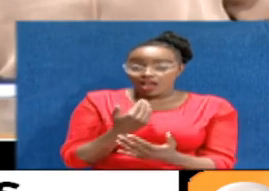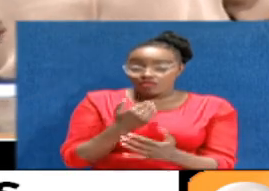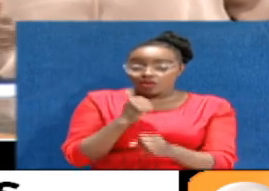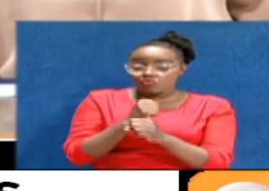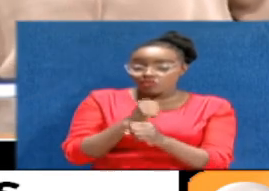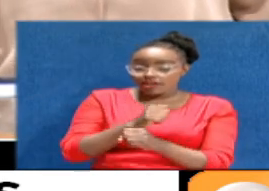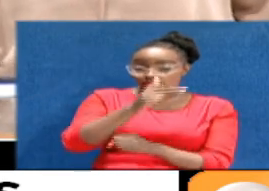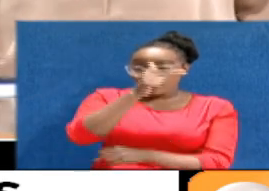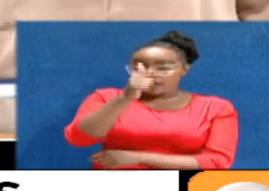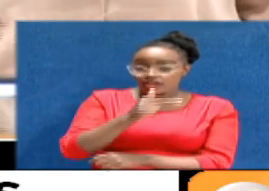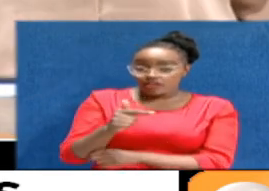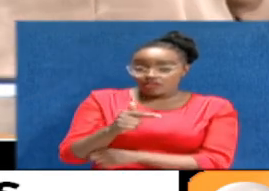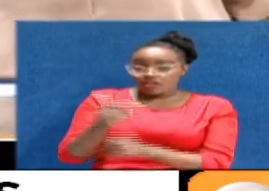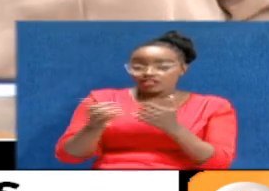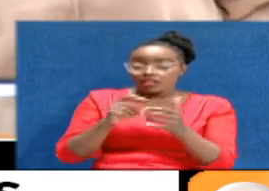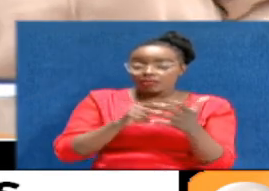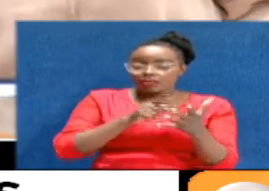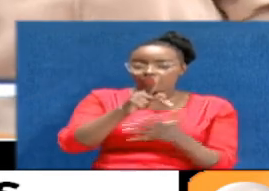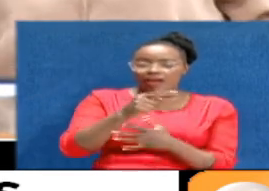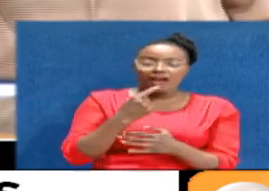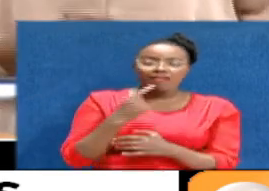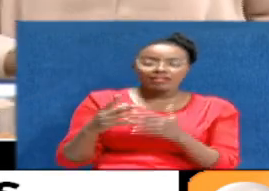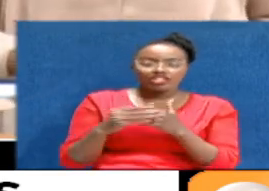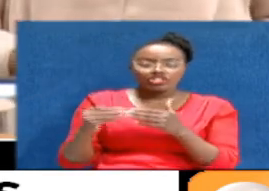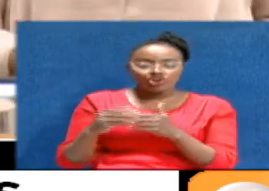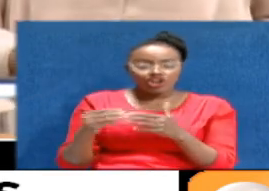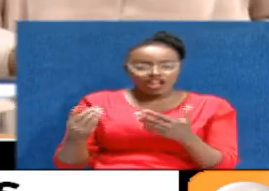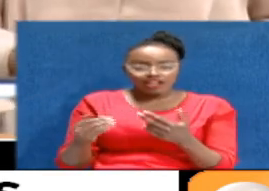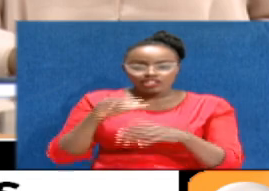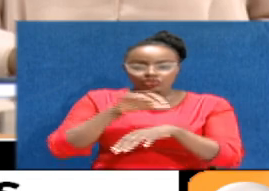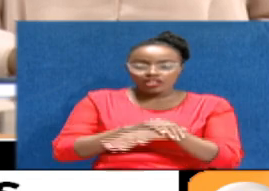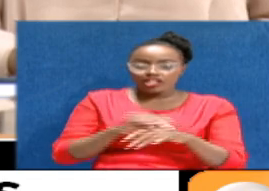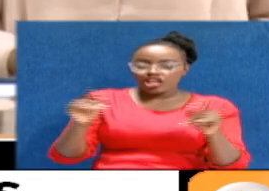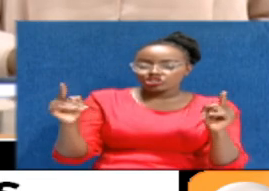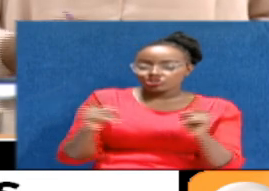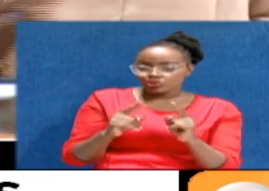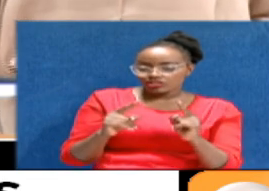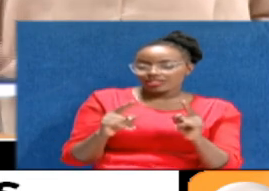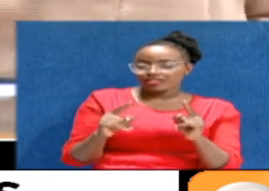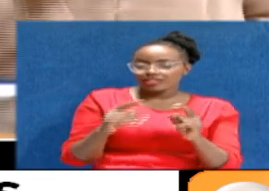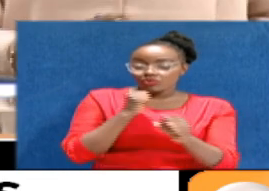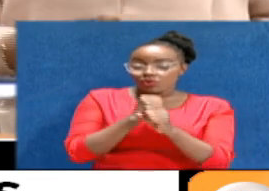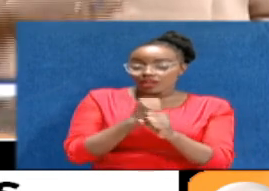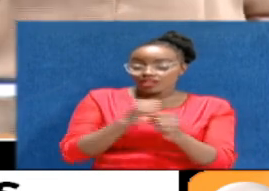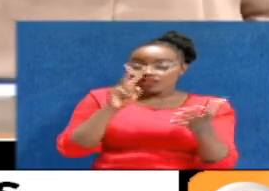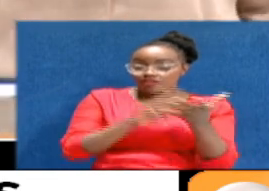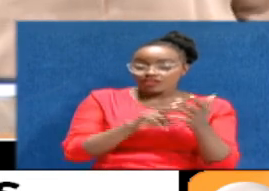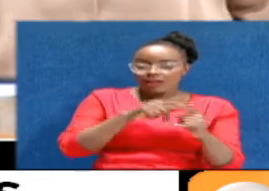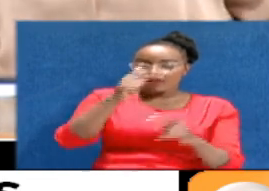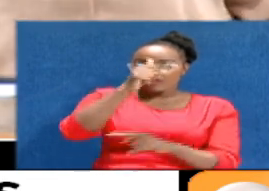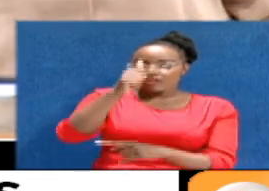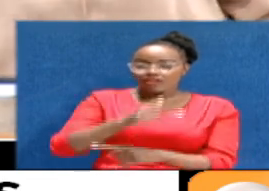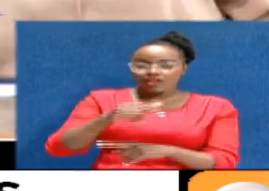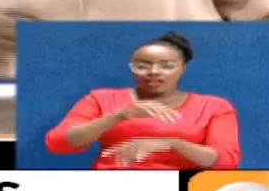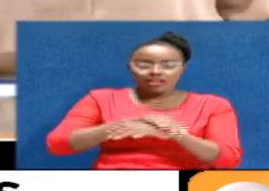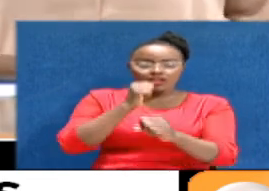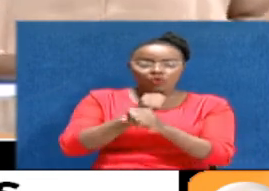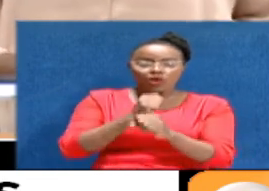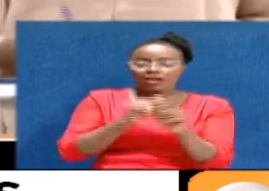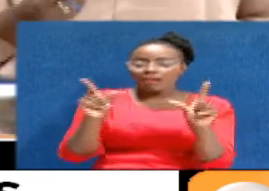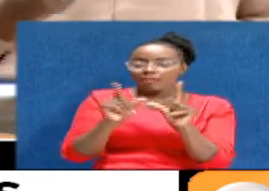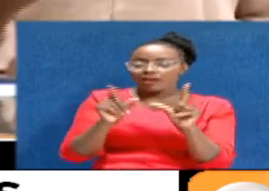in Tanzania for business are supposed to pay $100 to acquire a temporary business visa, while Tanzanians working in Kenya acquire free work permits.